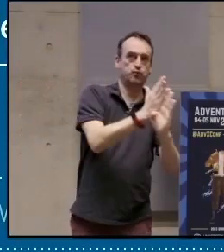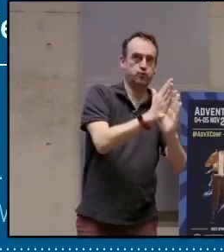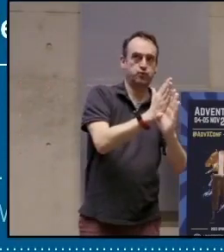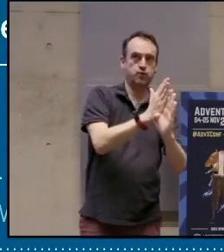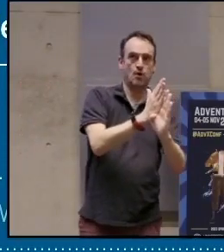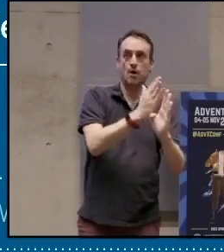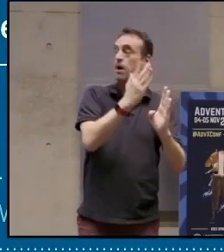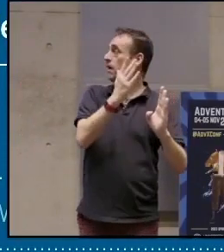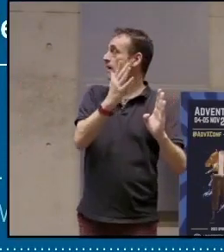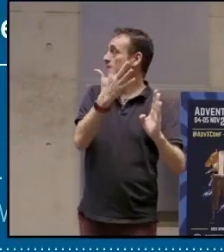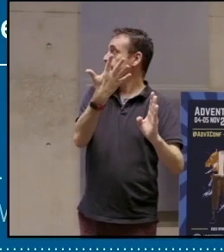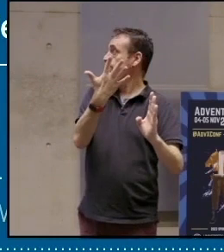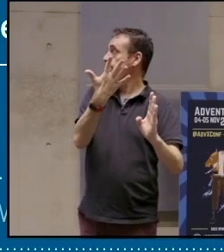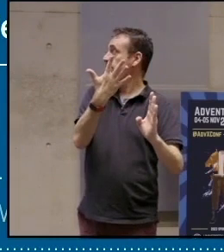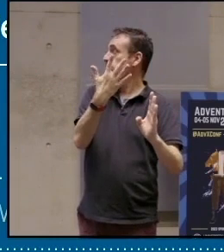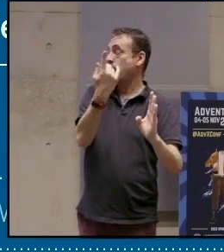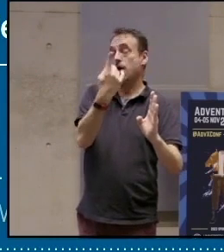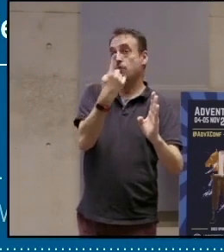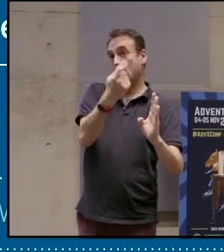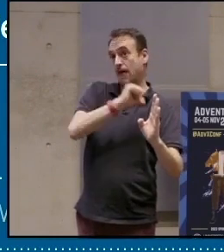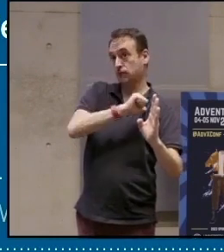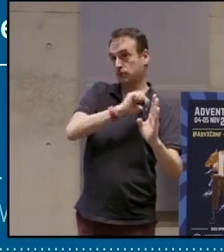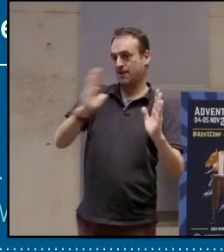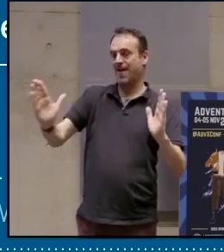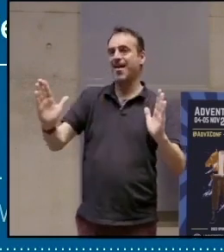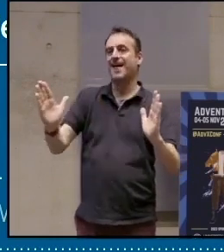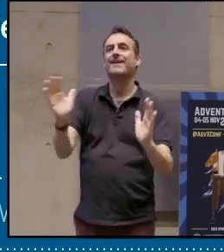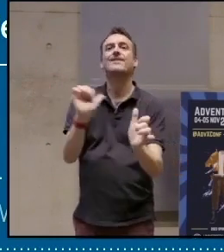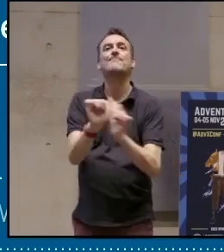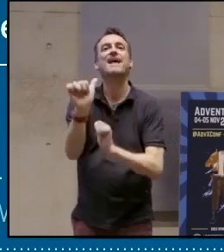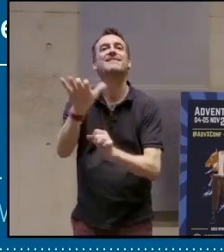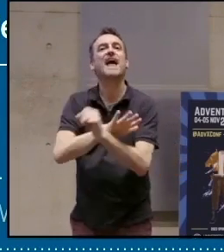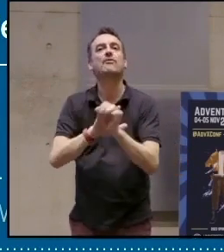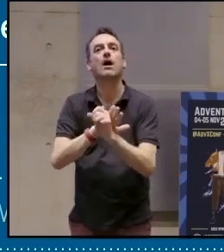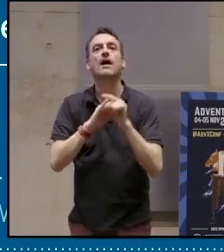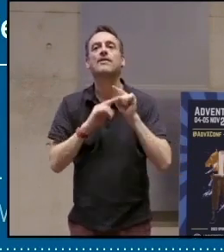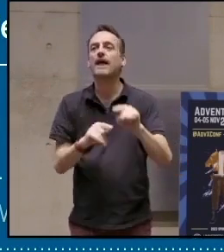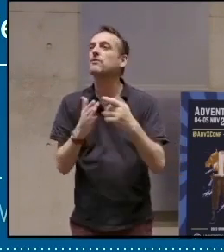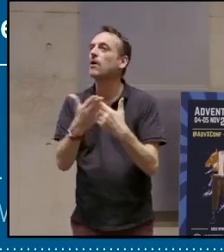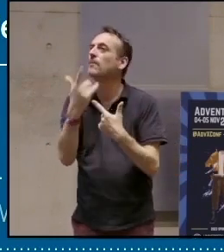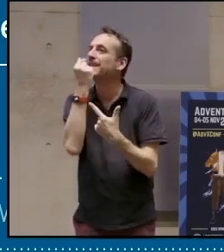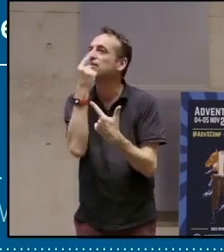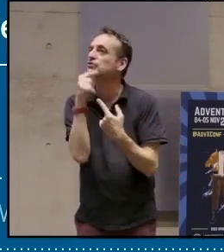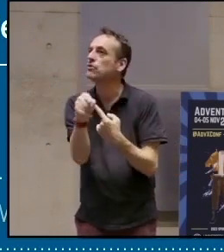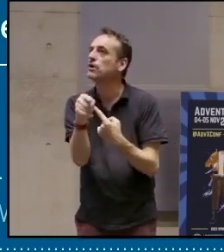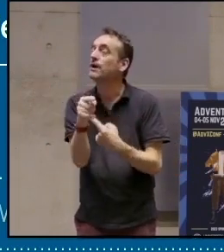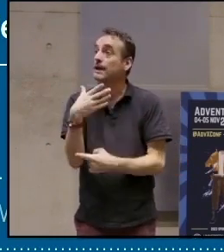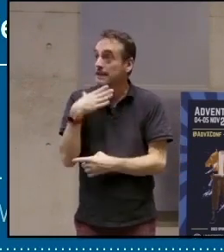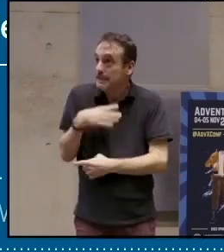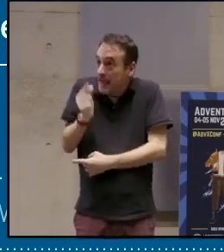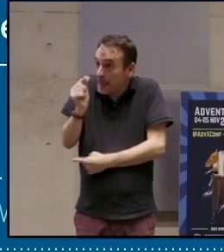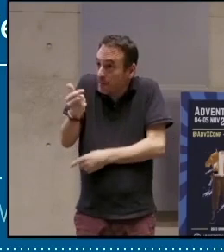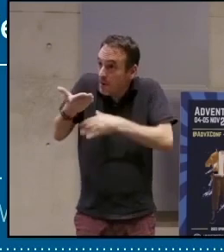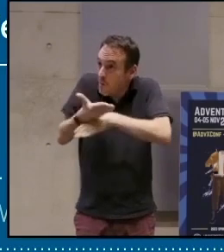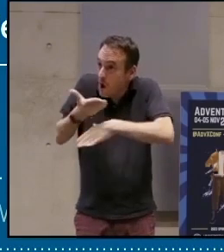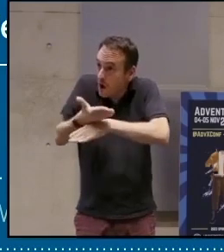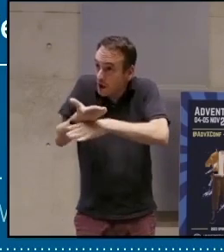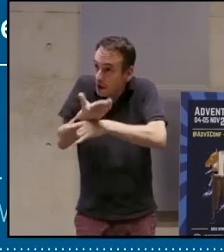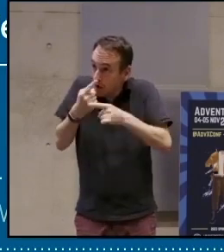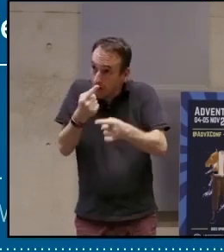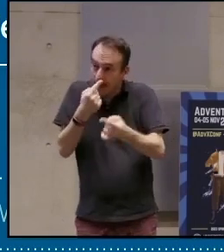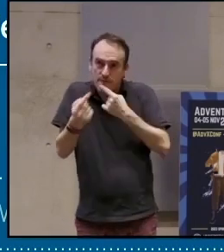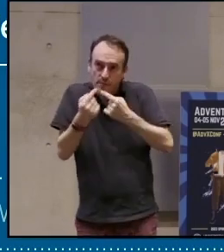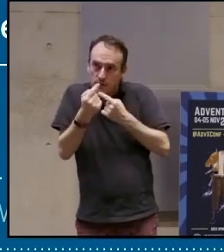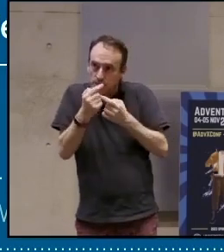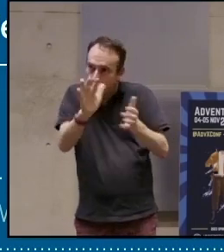slide. It's this part that I think that you can have the most potential with, because it takes a little bit of work, and because it takes a little bit of work,